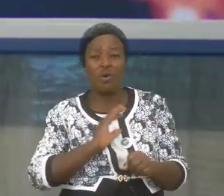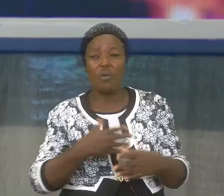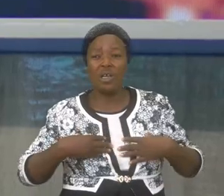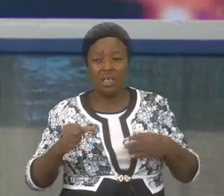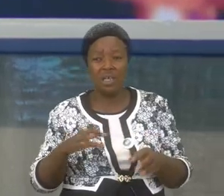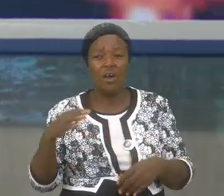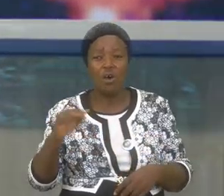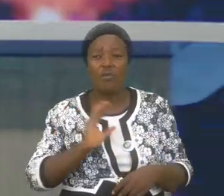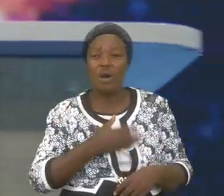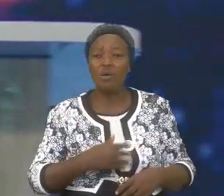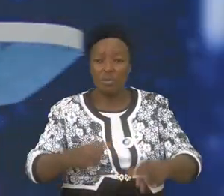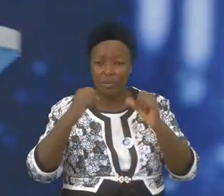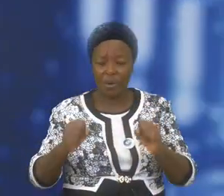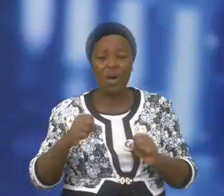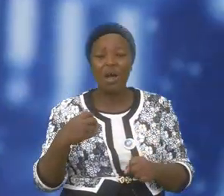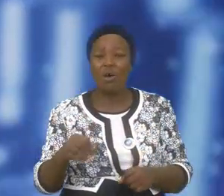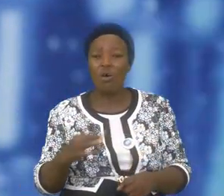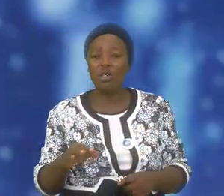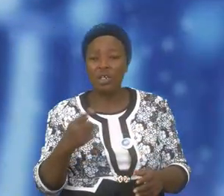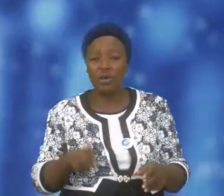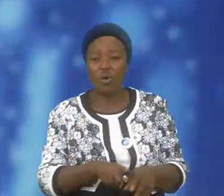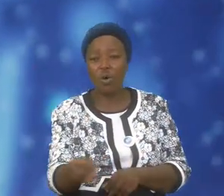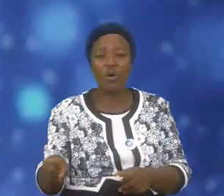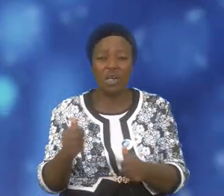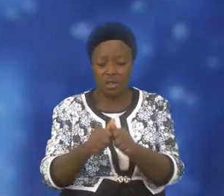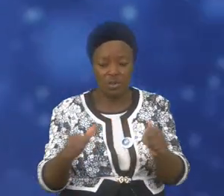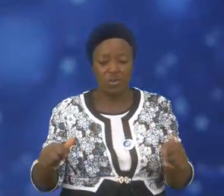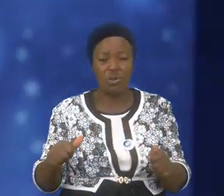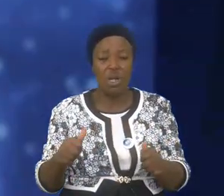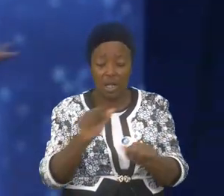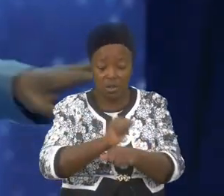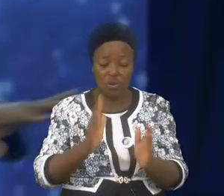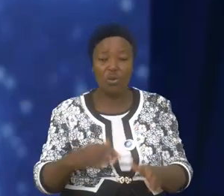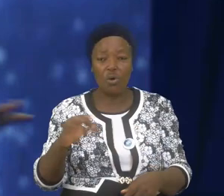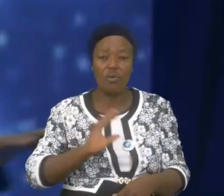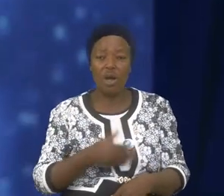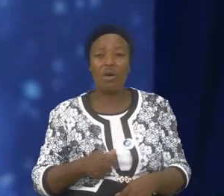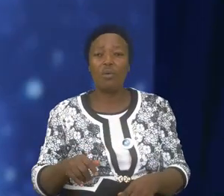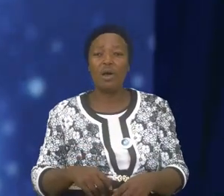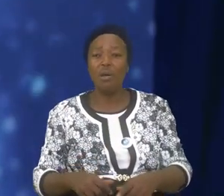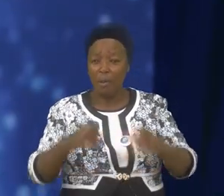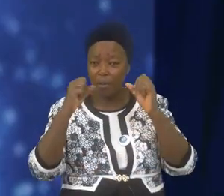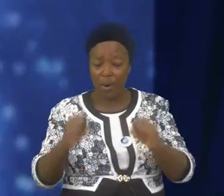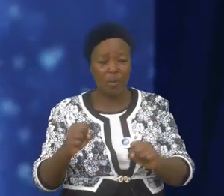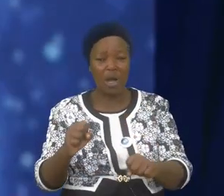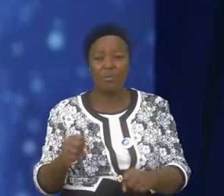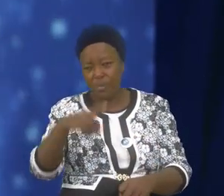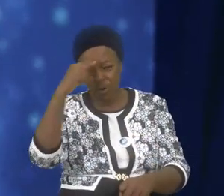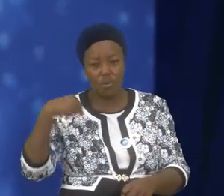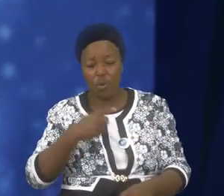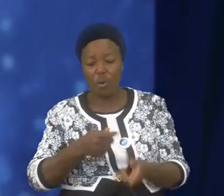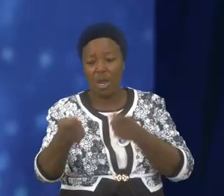royalty, because we're going to reign with him. We'll crush every other power, and